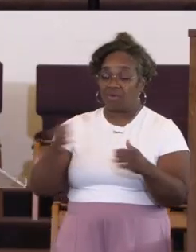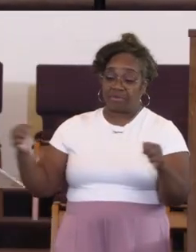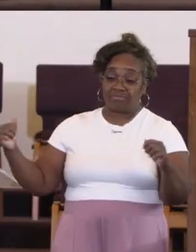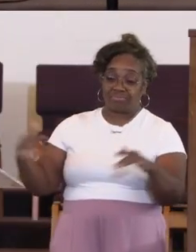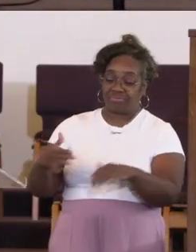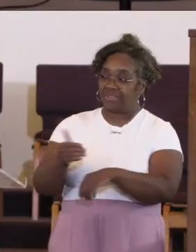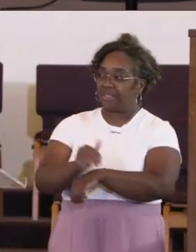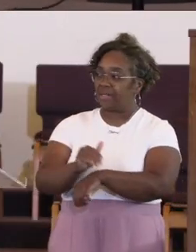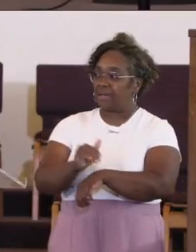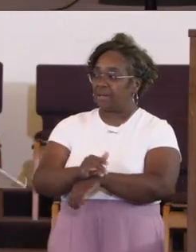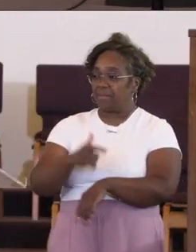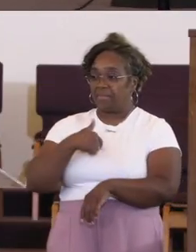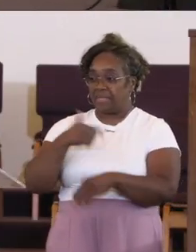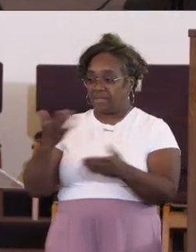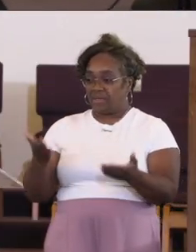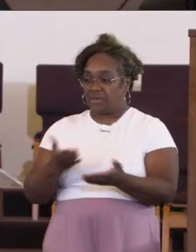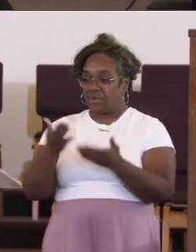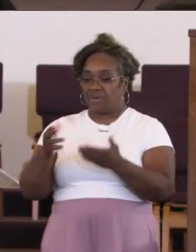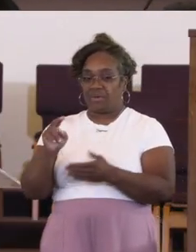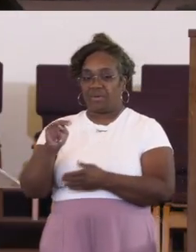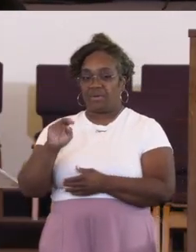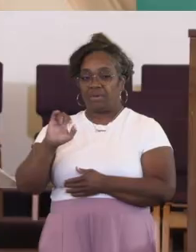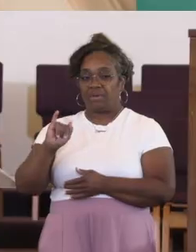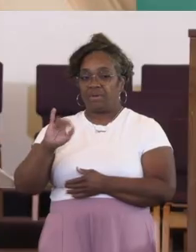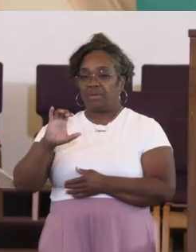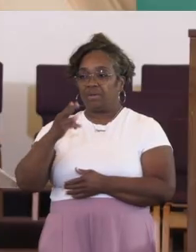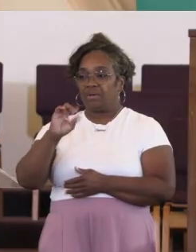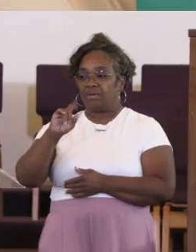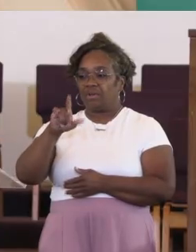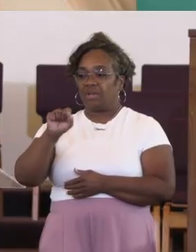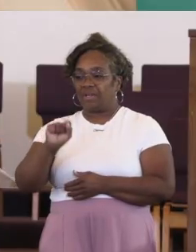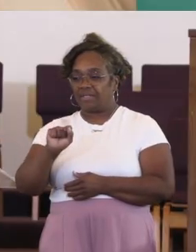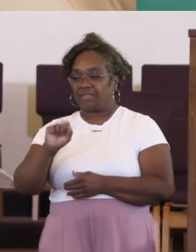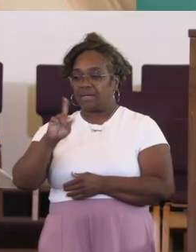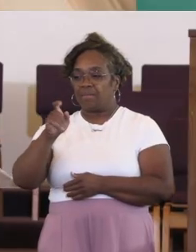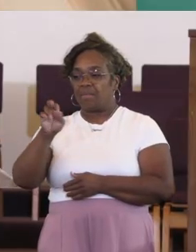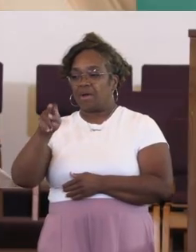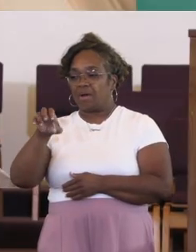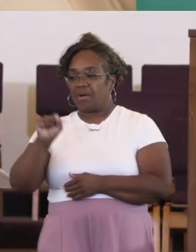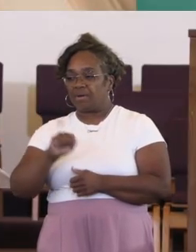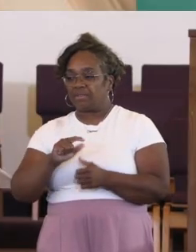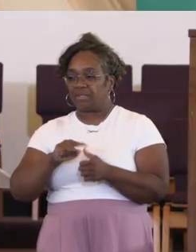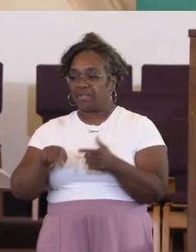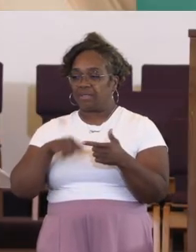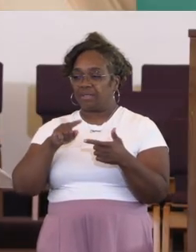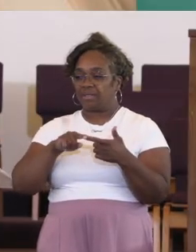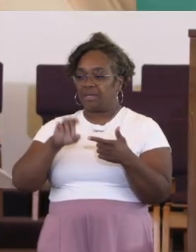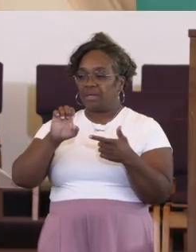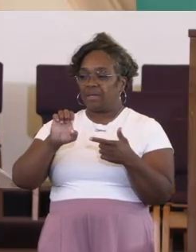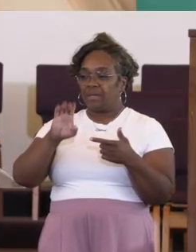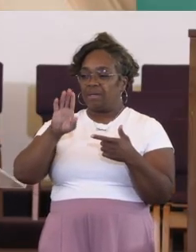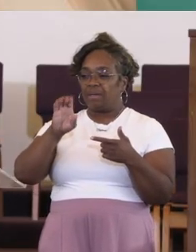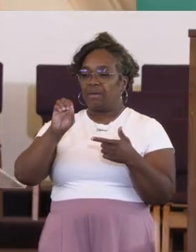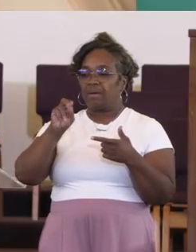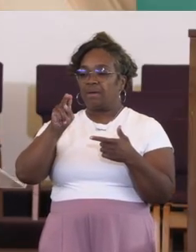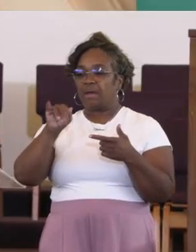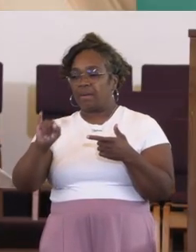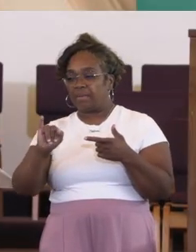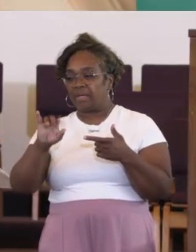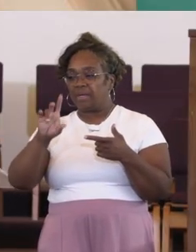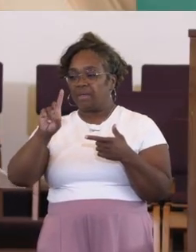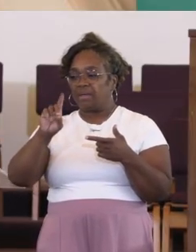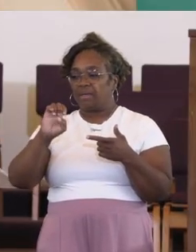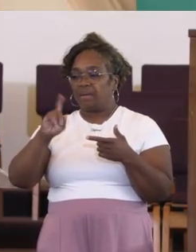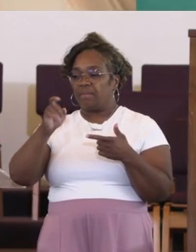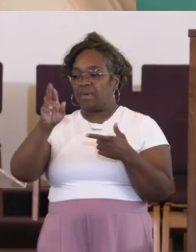So there's me, Nicholas Barnes, your lovely district manager. We have Ebony DeBerry, our amazing deputy district manager, and